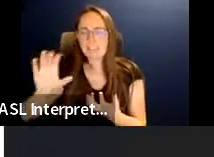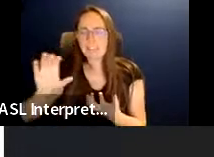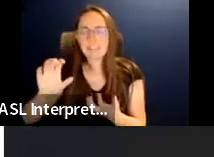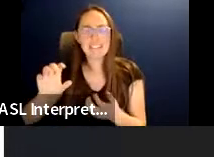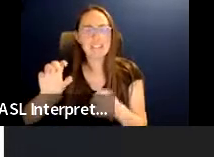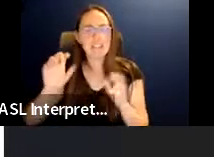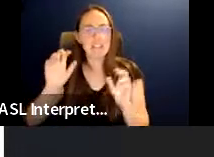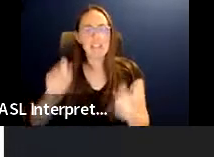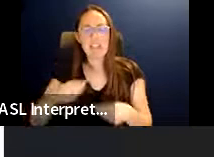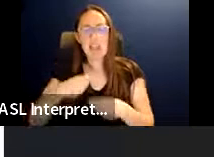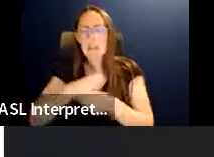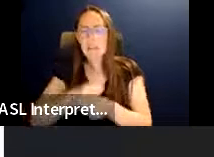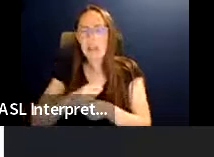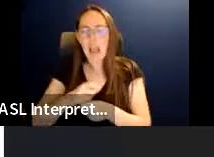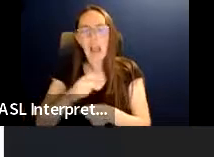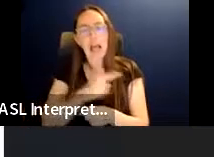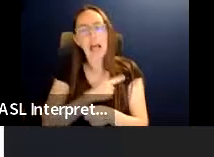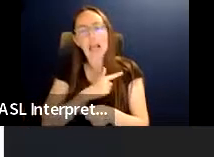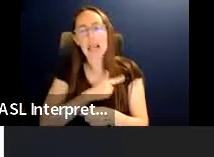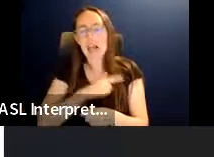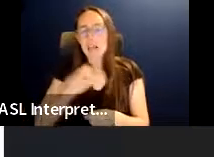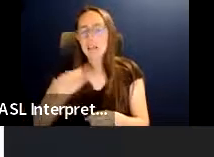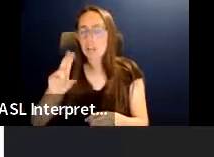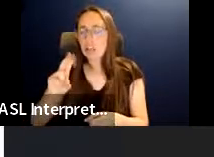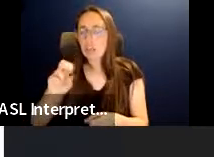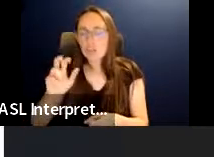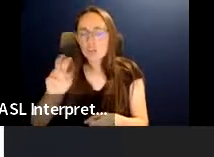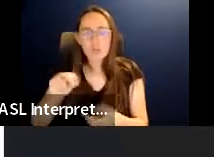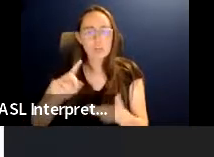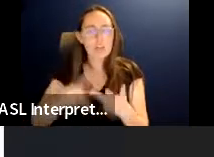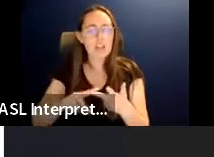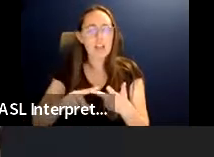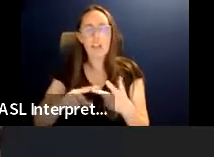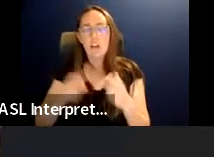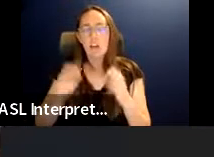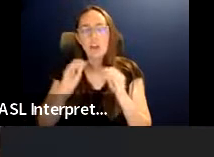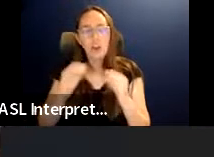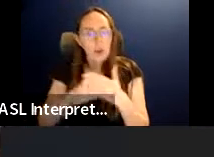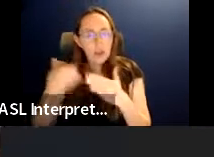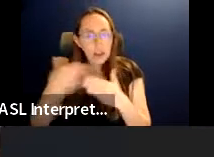lazy Susans, I can create hands-free eating solutions.